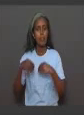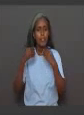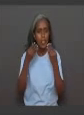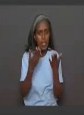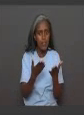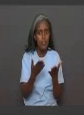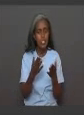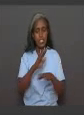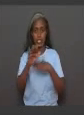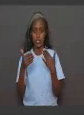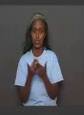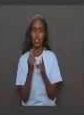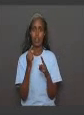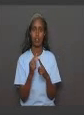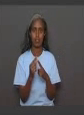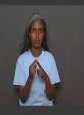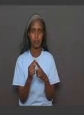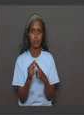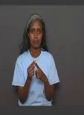Given the general term